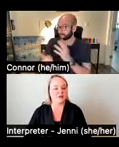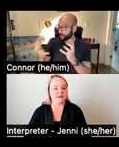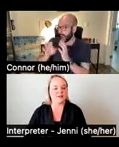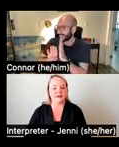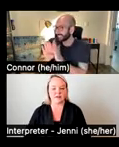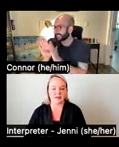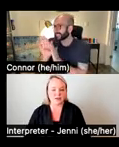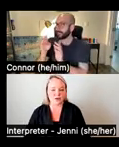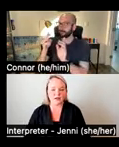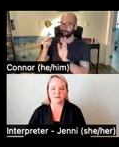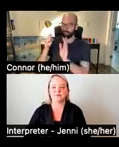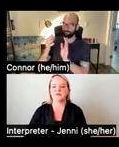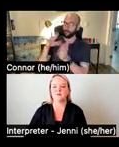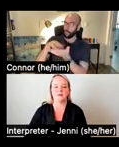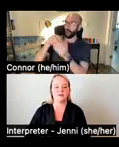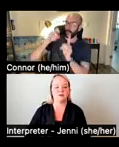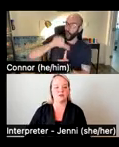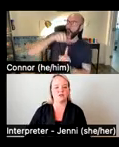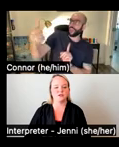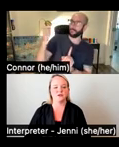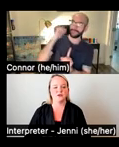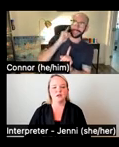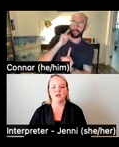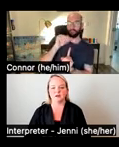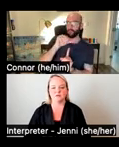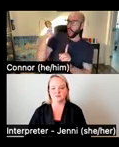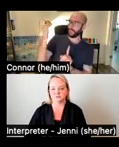You can maybe find a mentor. Maybe you want to